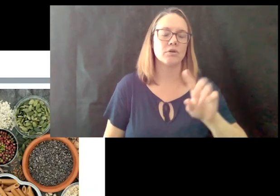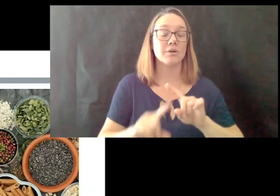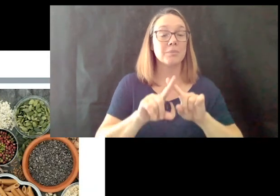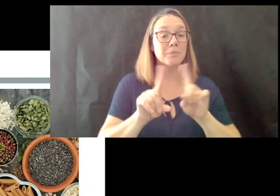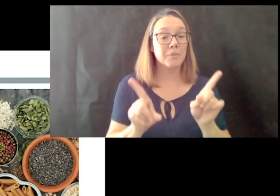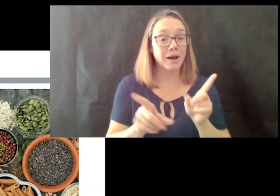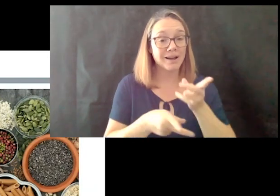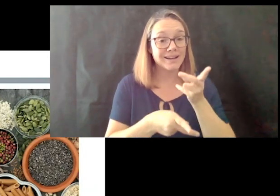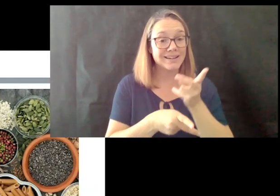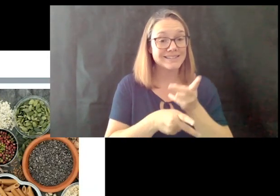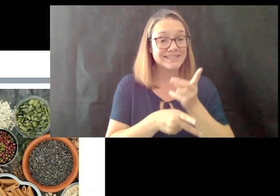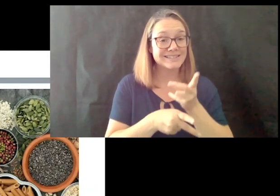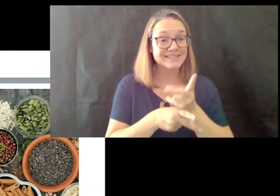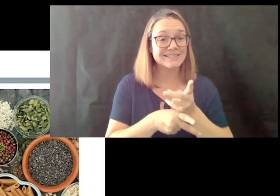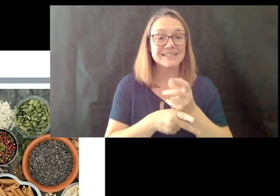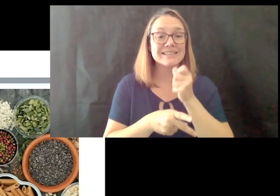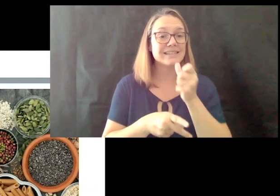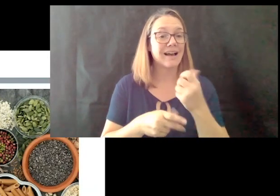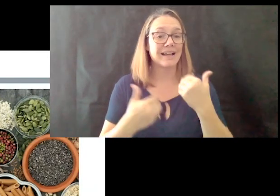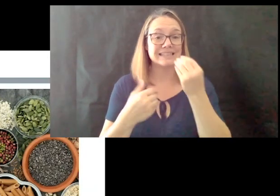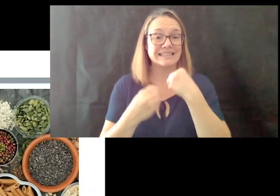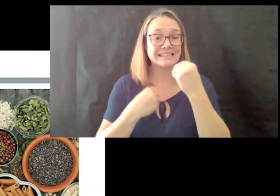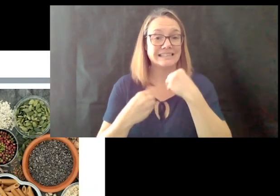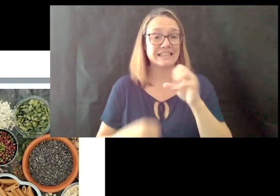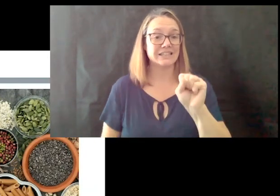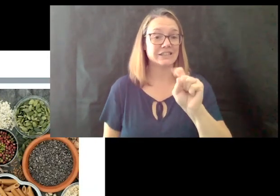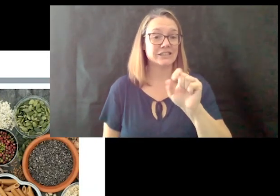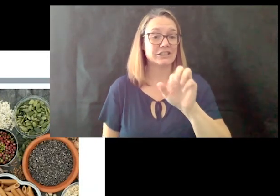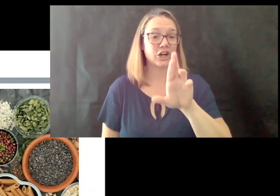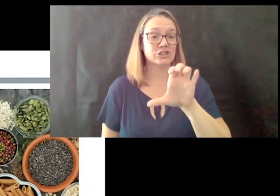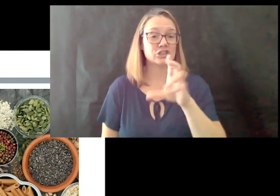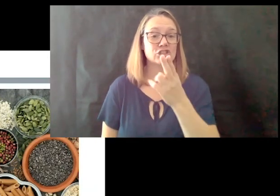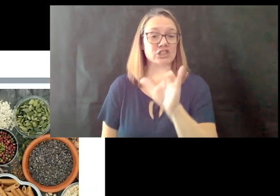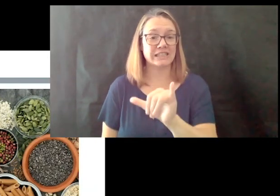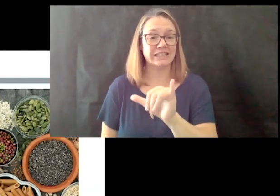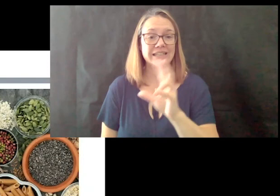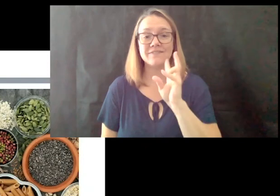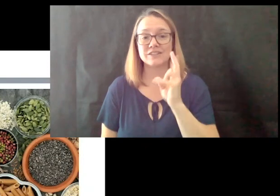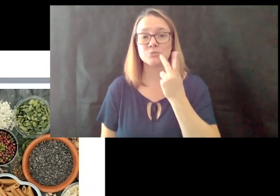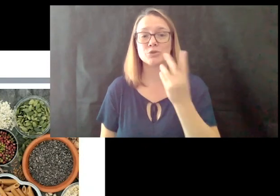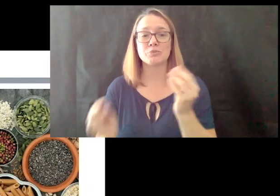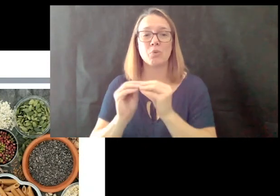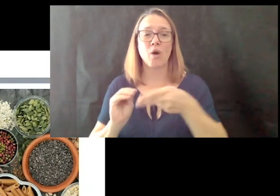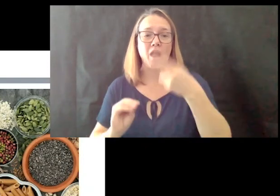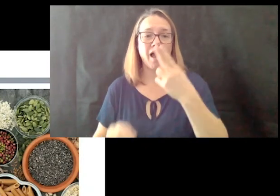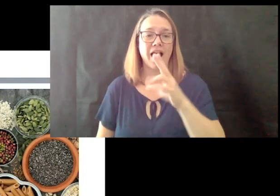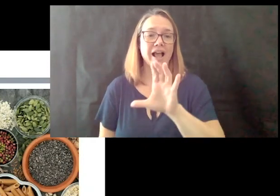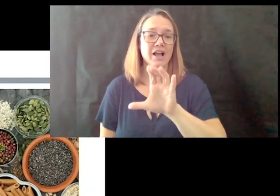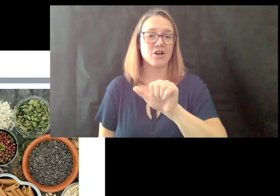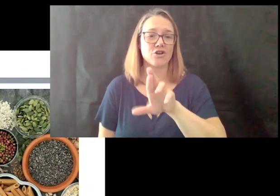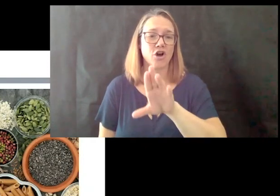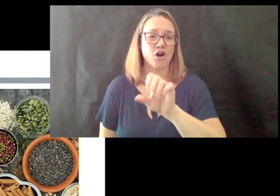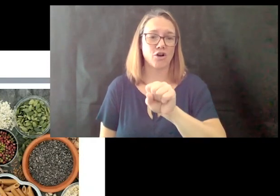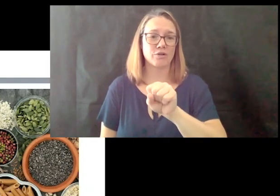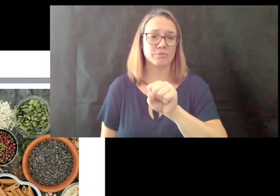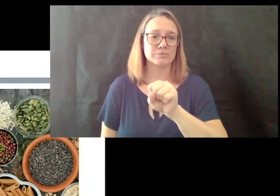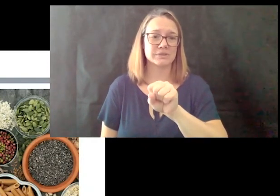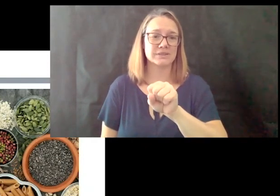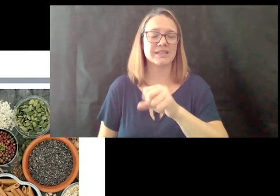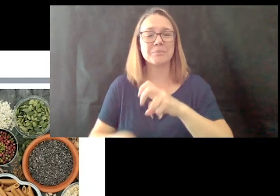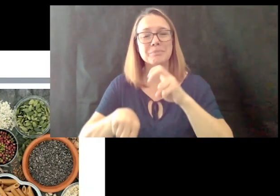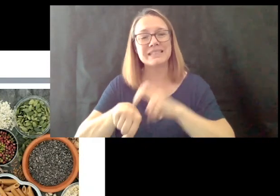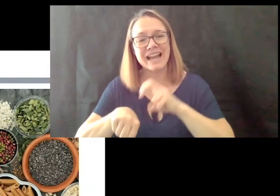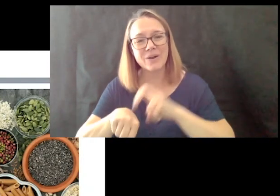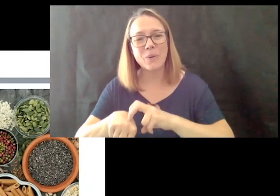However, you need to be careful. Try and stay away from the starchy vegetables. Those are going to be higher in carbohydrates, and these include